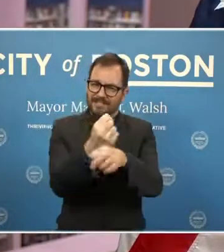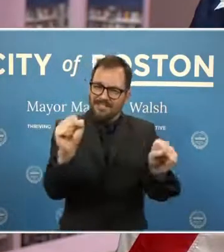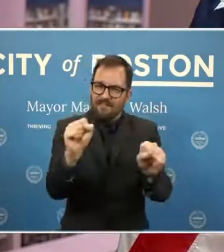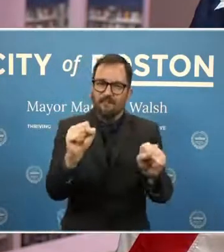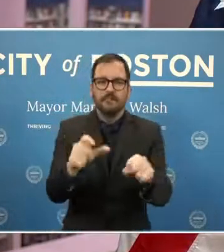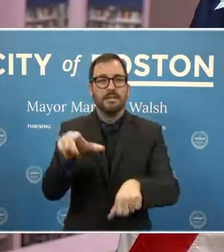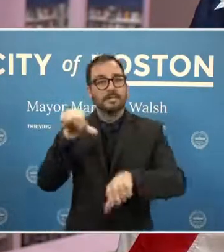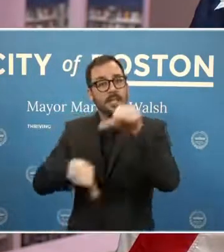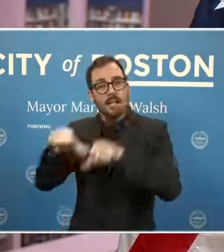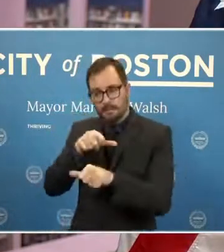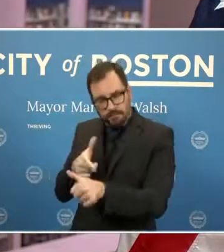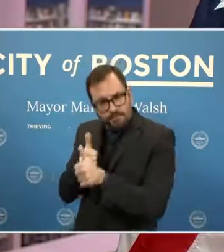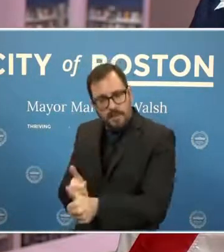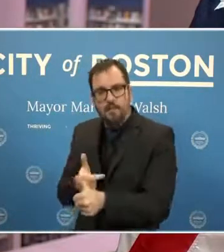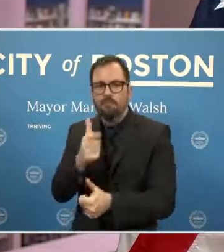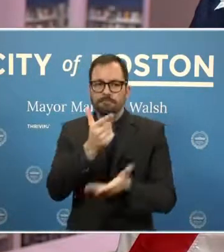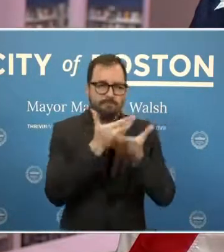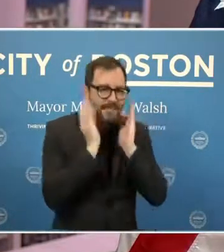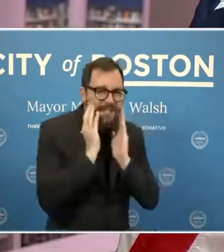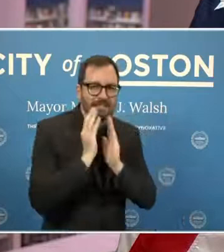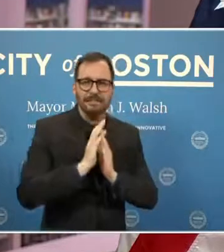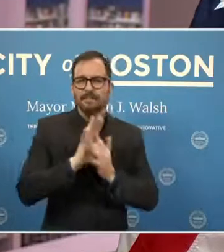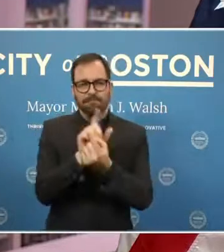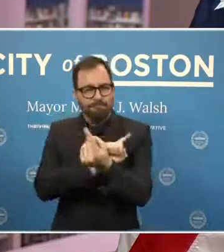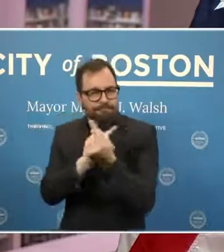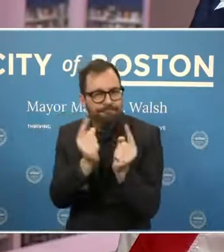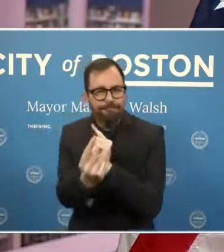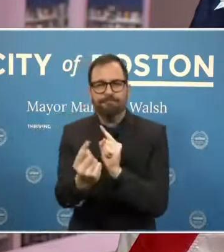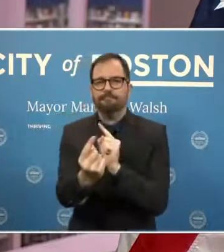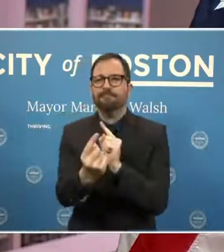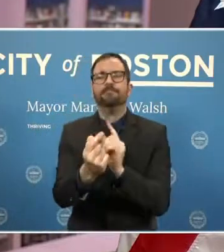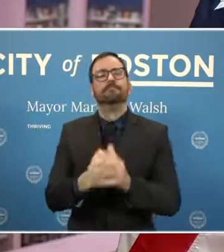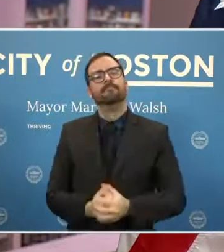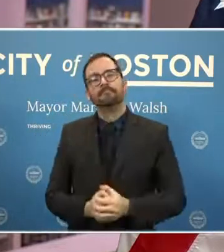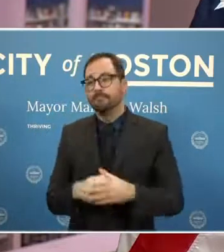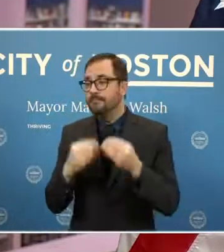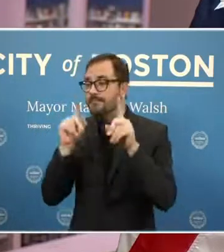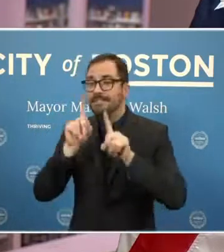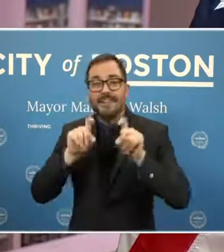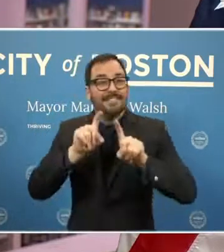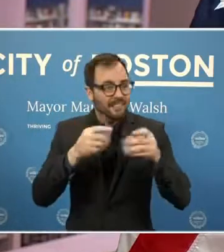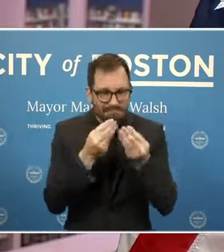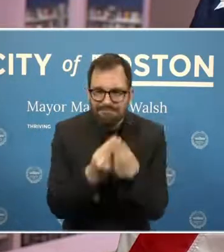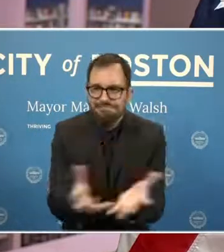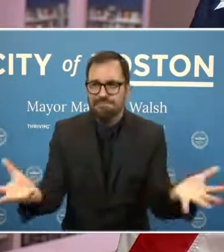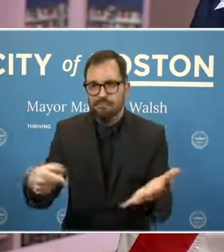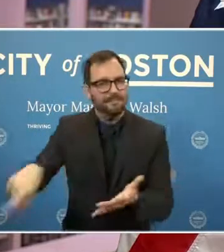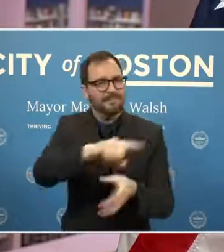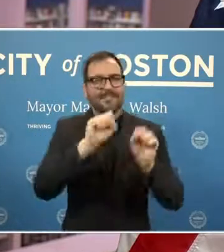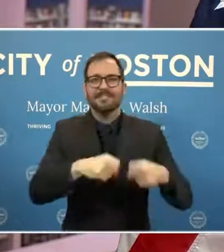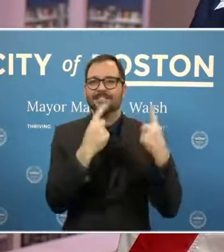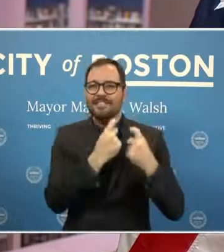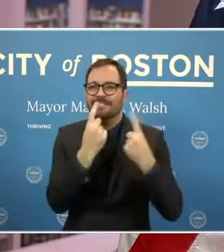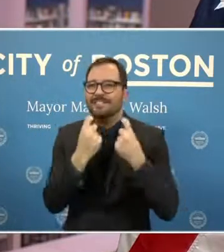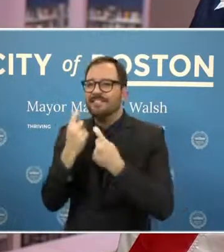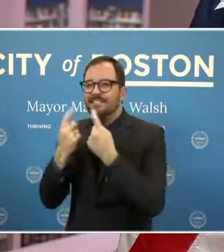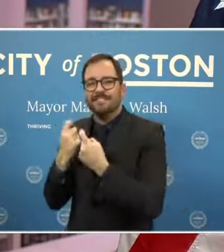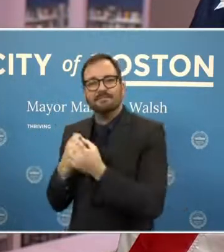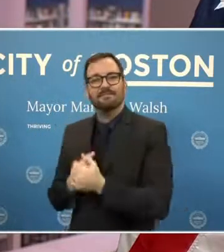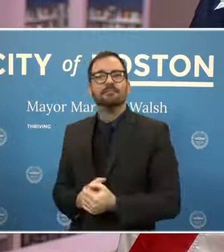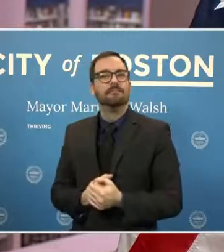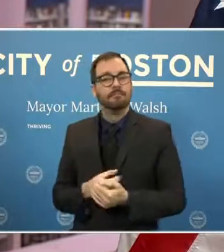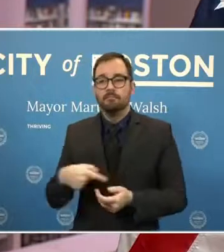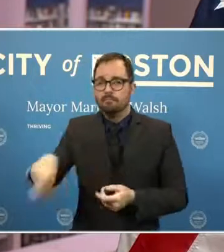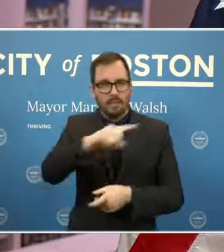COVID testing, and helping you get access to vaccines that will put this pandemic behind us. Scientists are